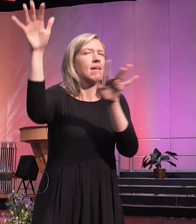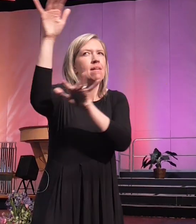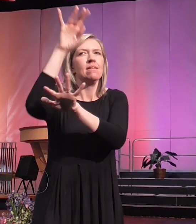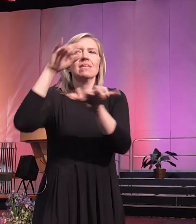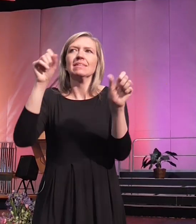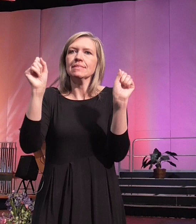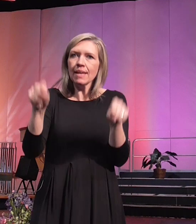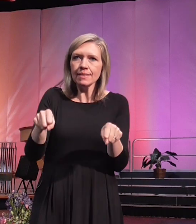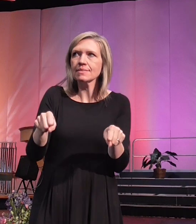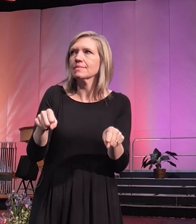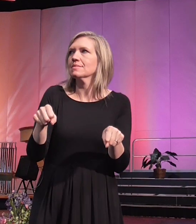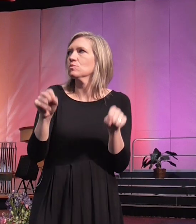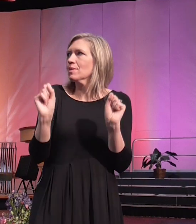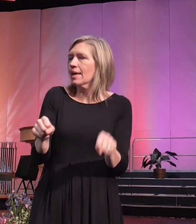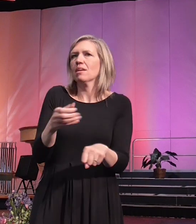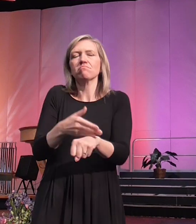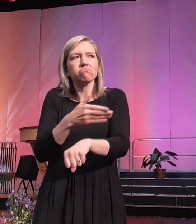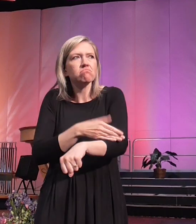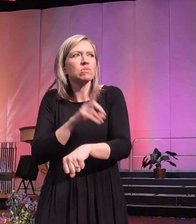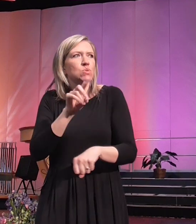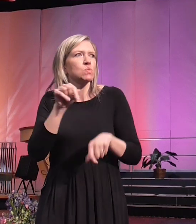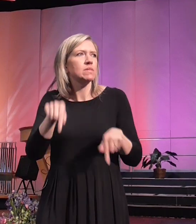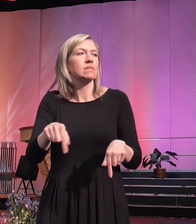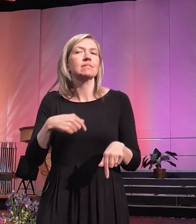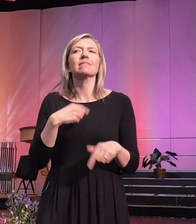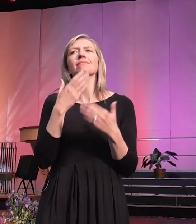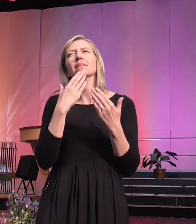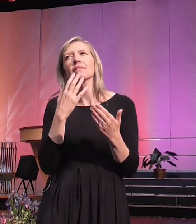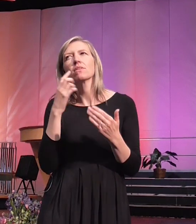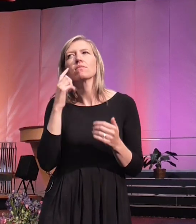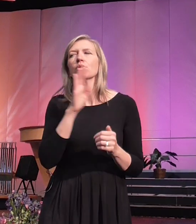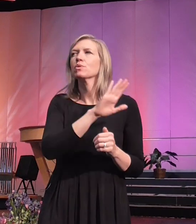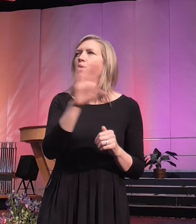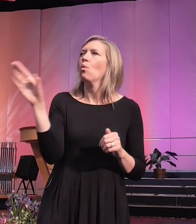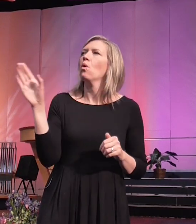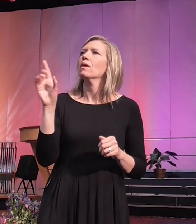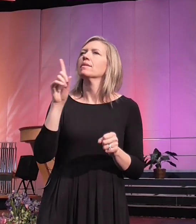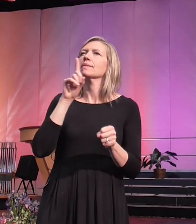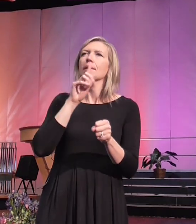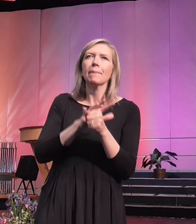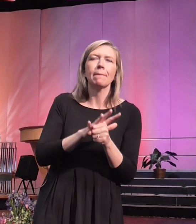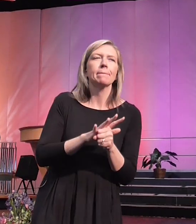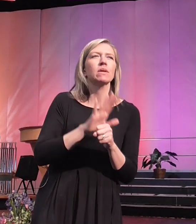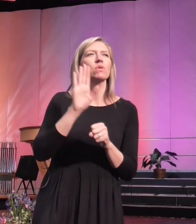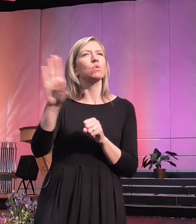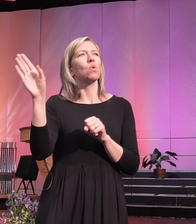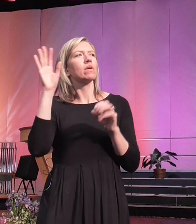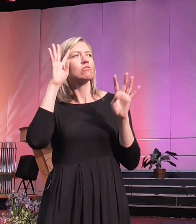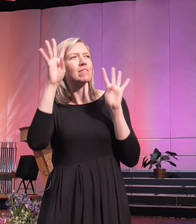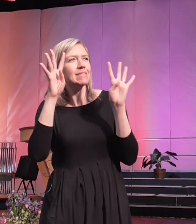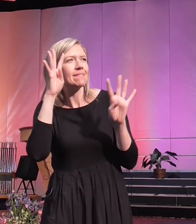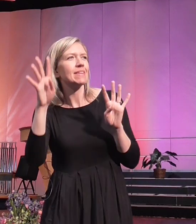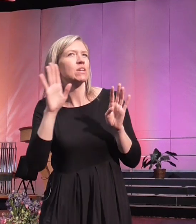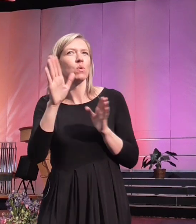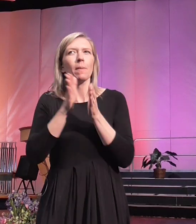we can. We're going to do this. So I give thanks for your commitment, your creativity, your